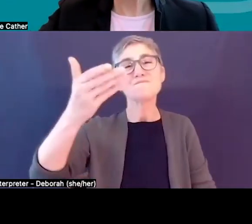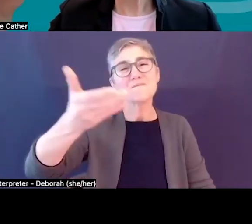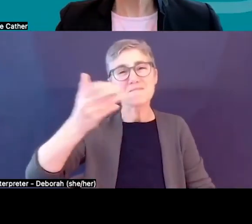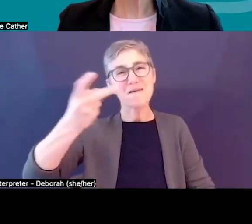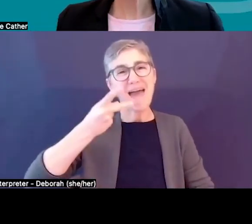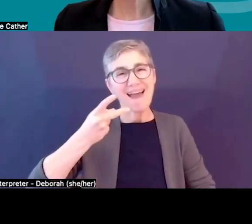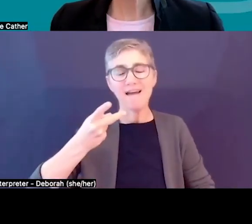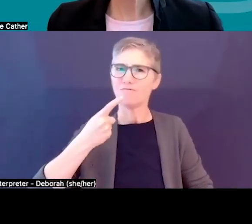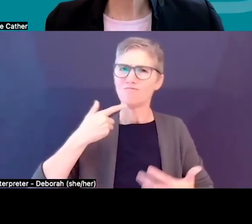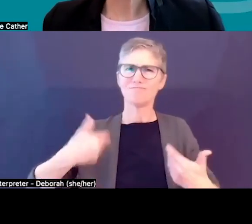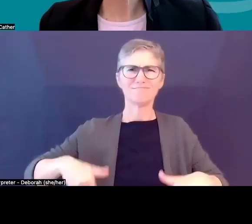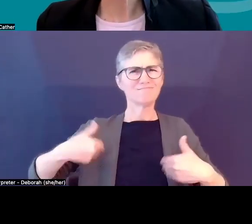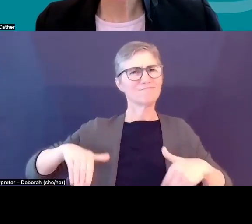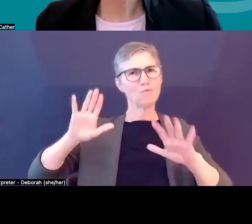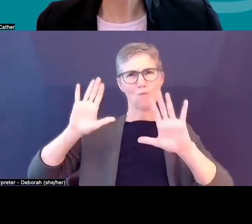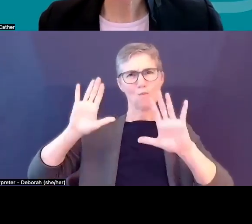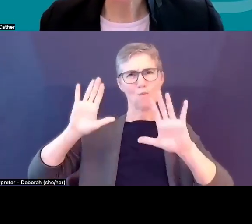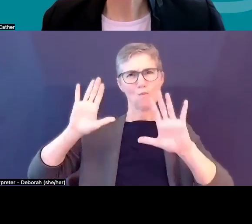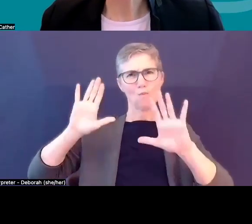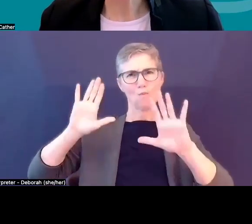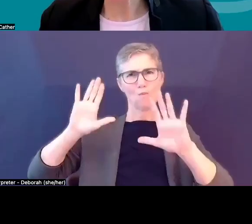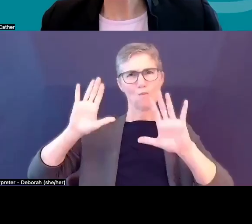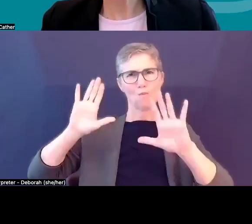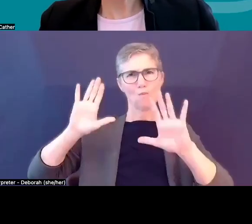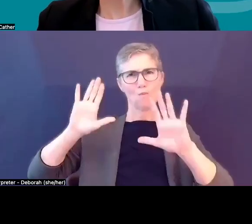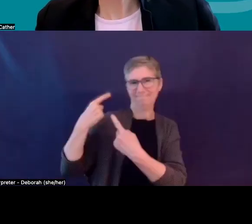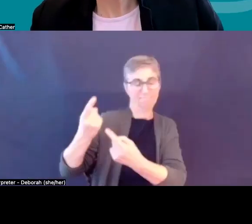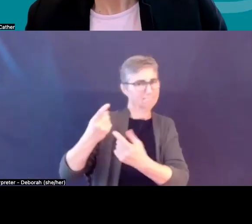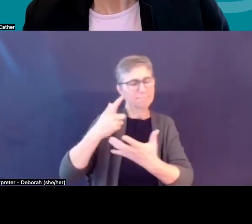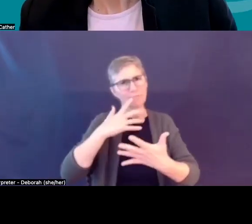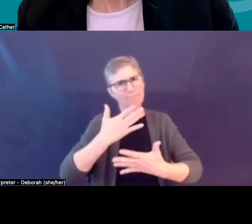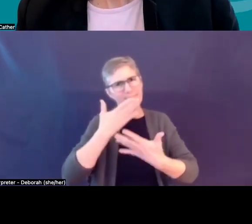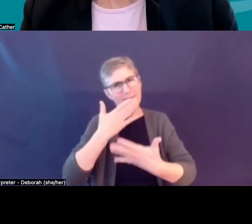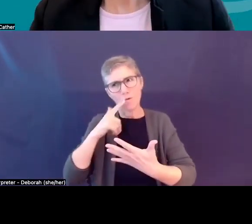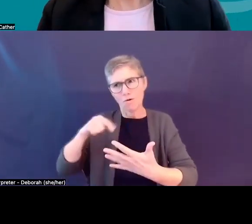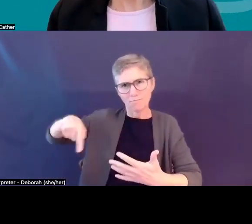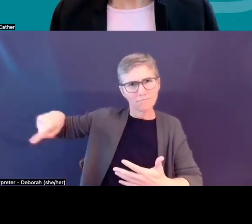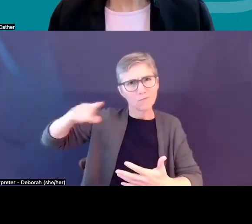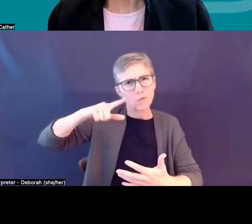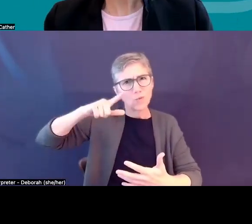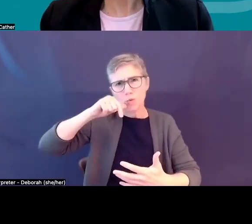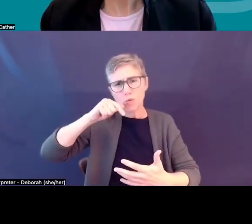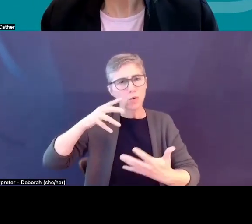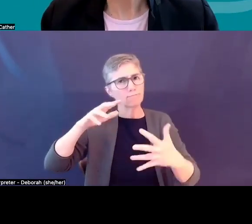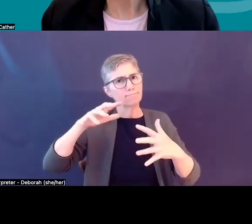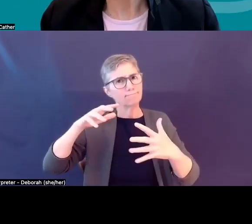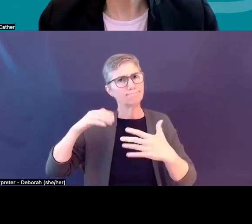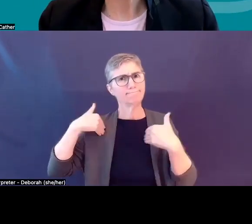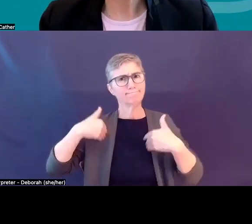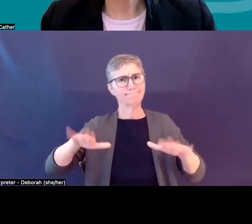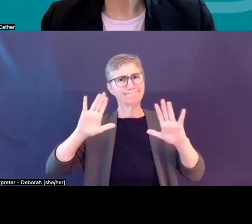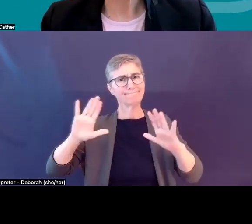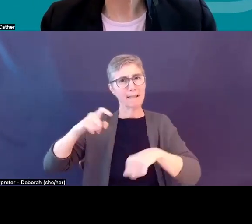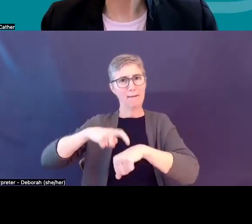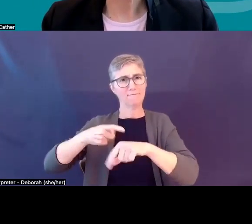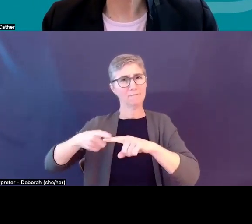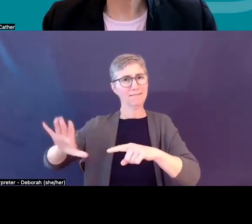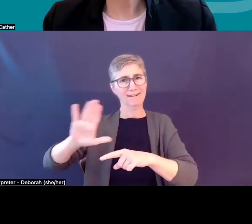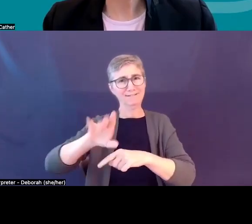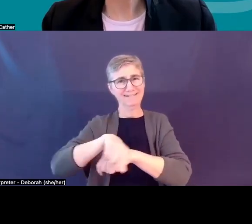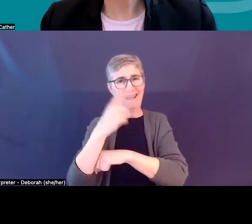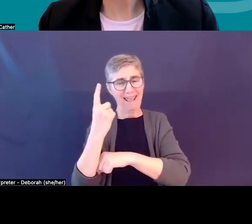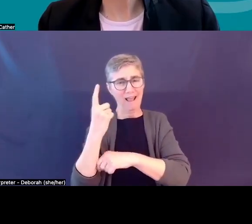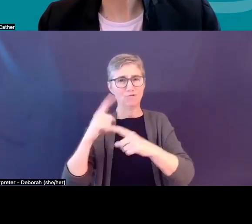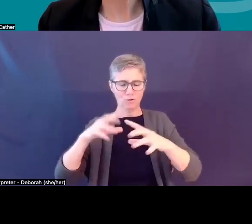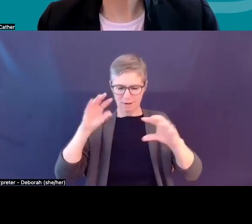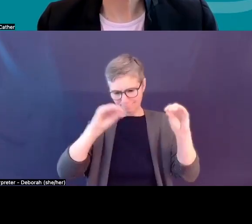presentation. And I'm so grateful to all of the people who took time out of their day to make that presentation and